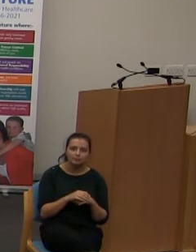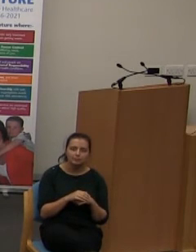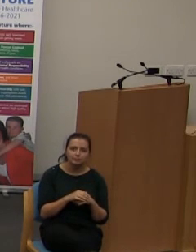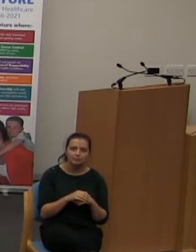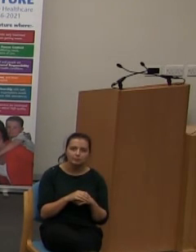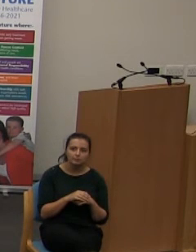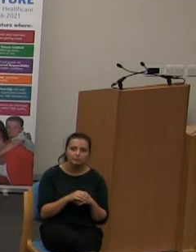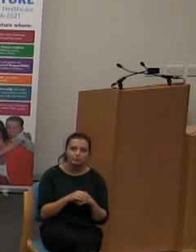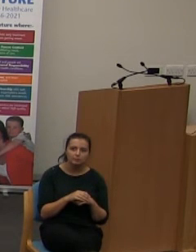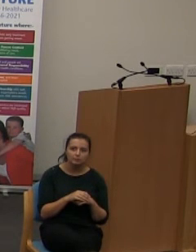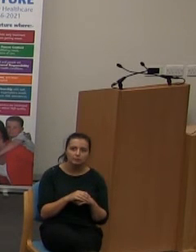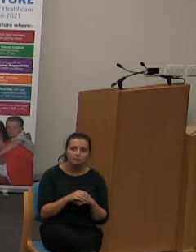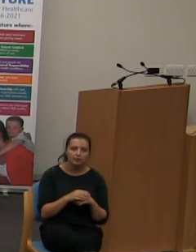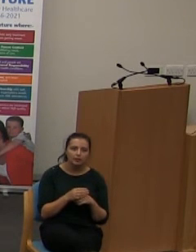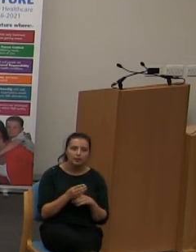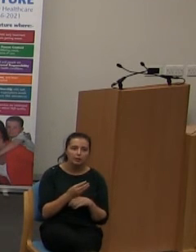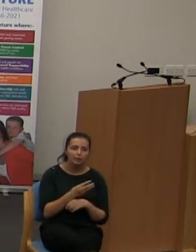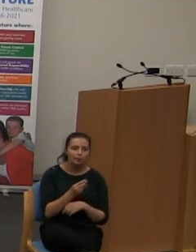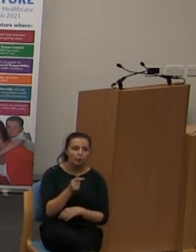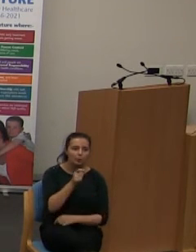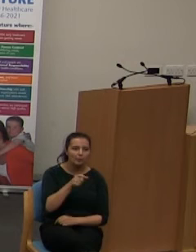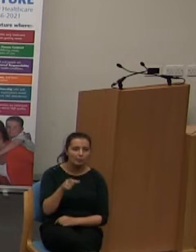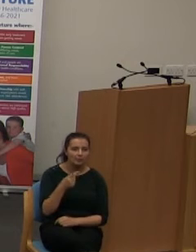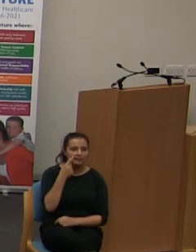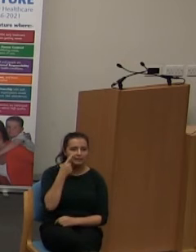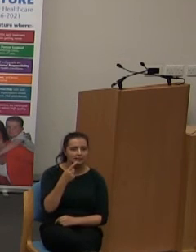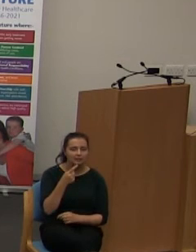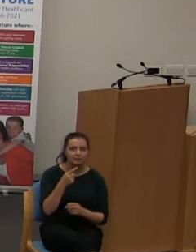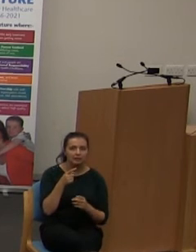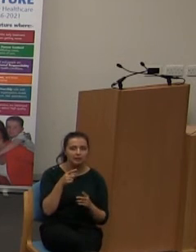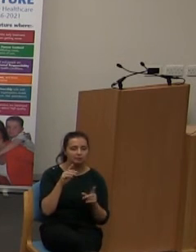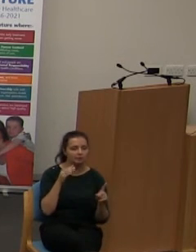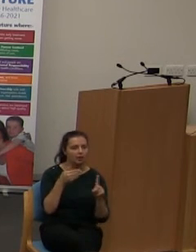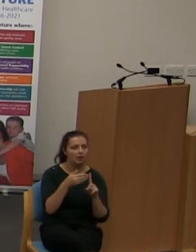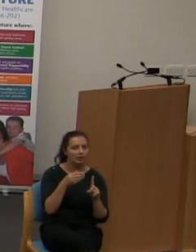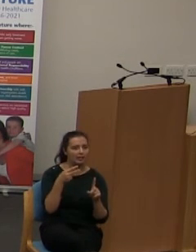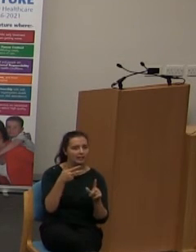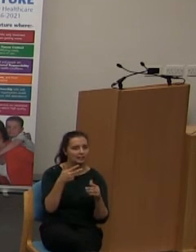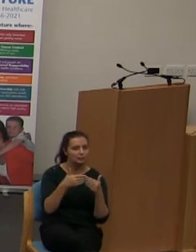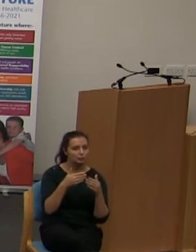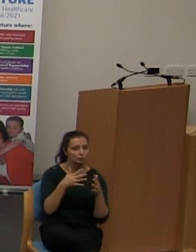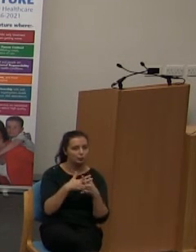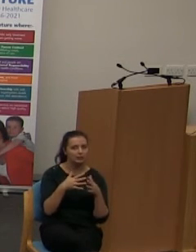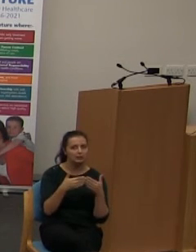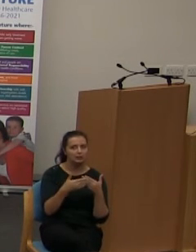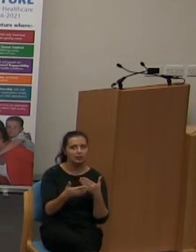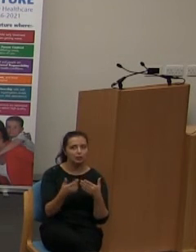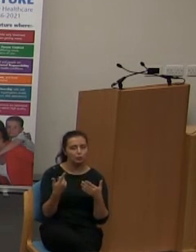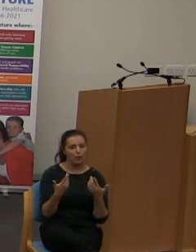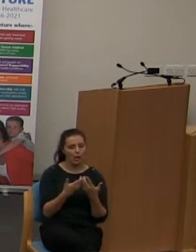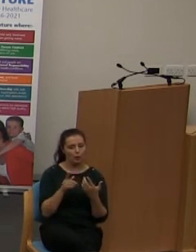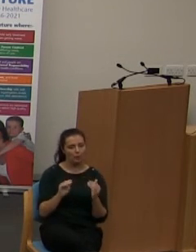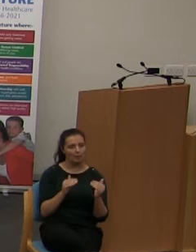within the 18-week target. And I just wonder if you could outline what additional measures you're going to take, because although